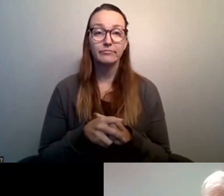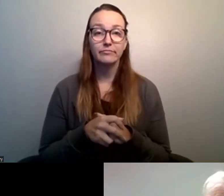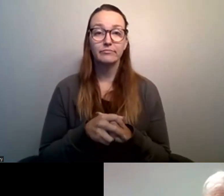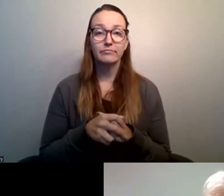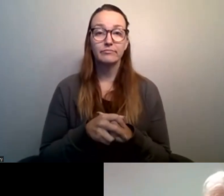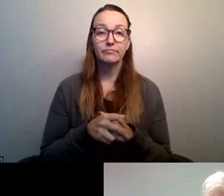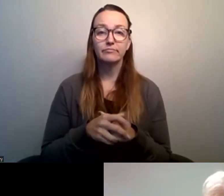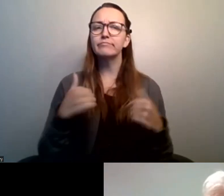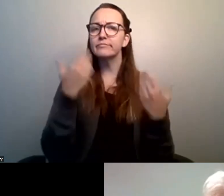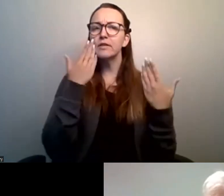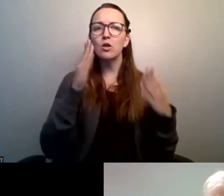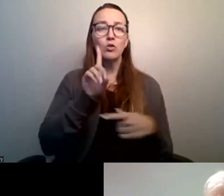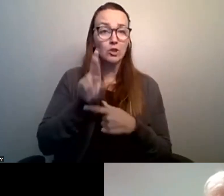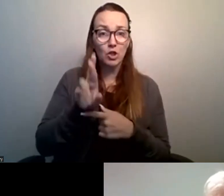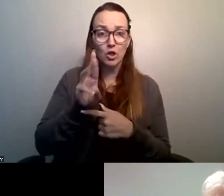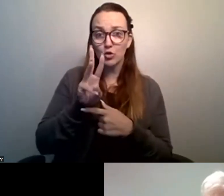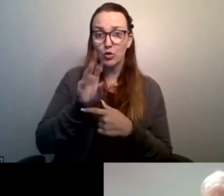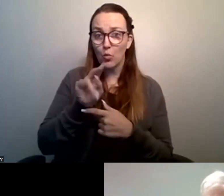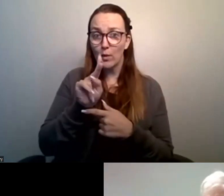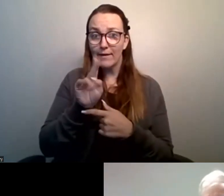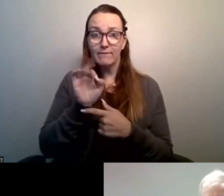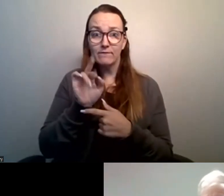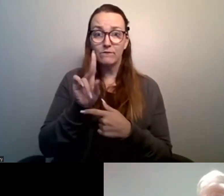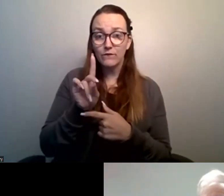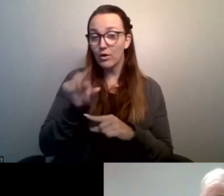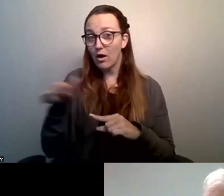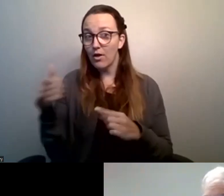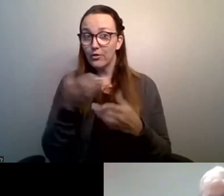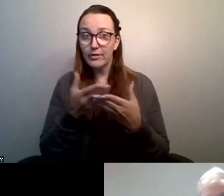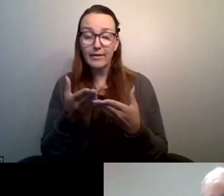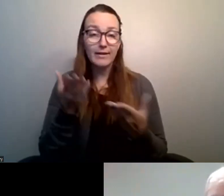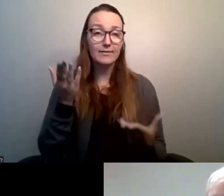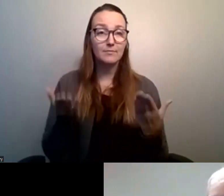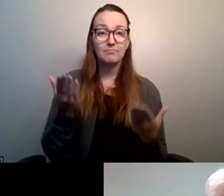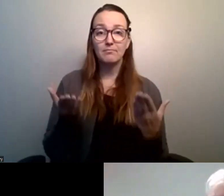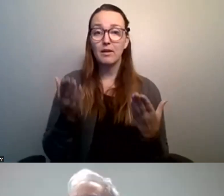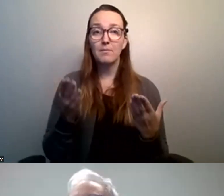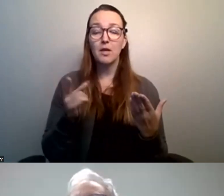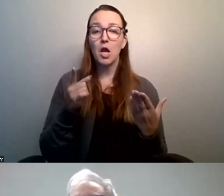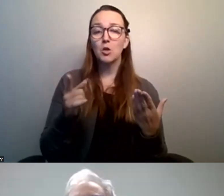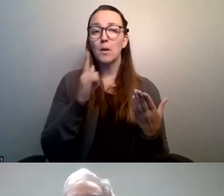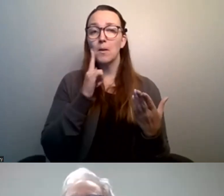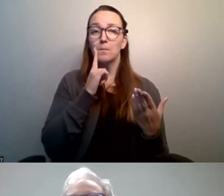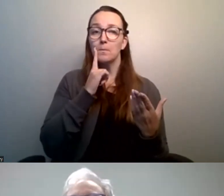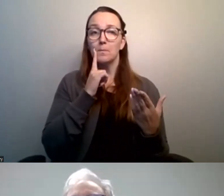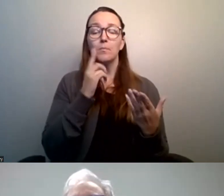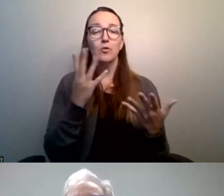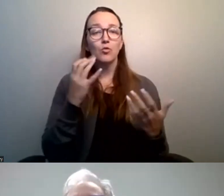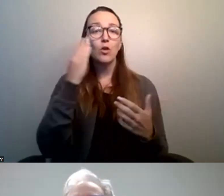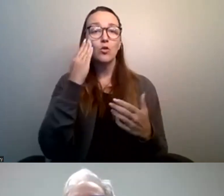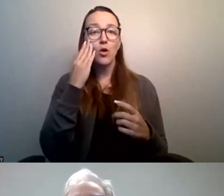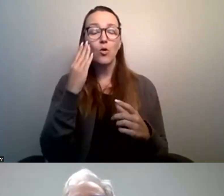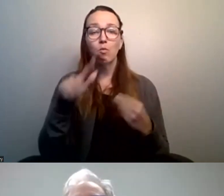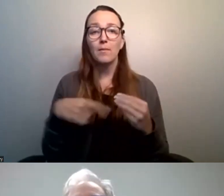I don't know, Dr. Winford, do you have any other things that would be like things that would pique your interest about hearing from folks?